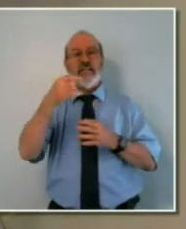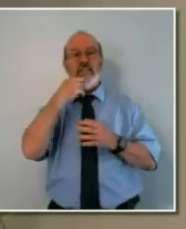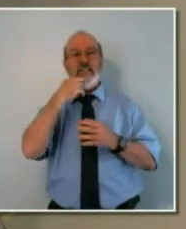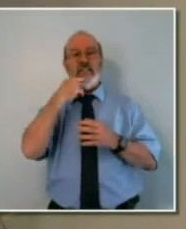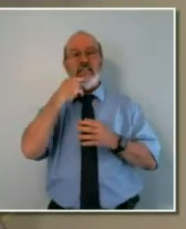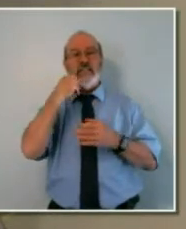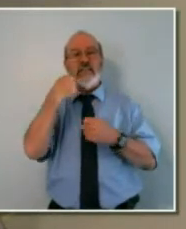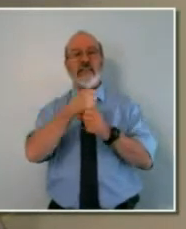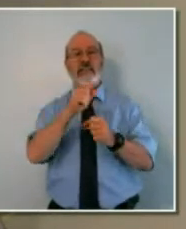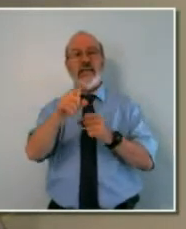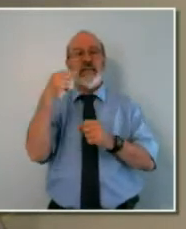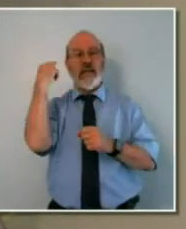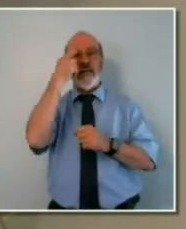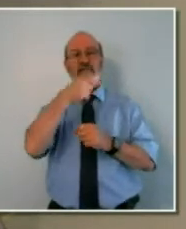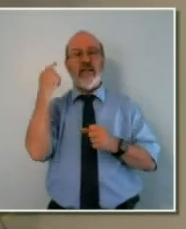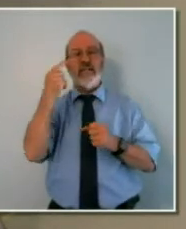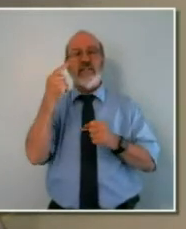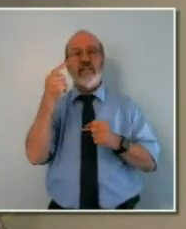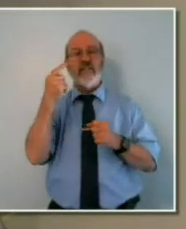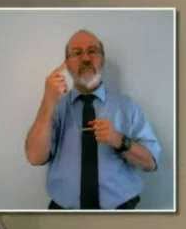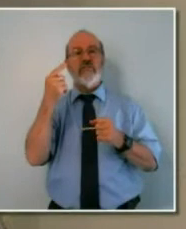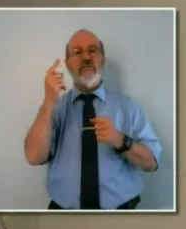thy face to